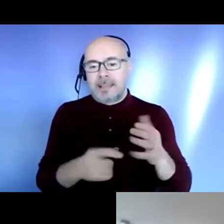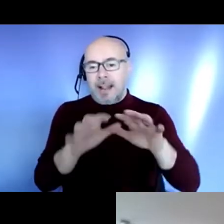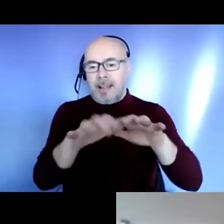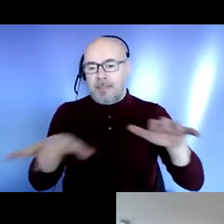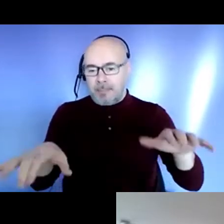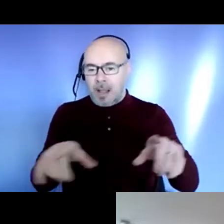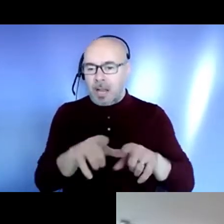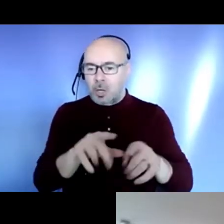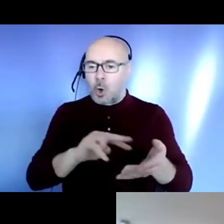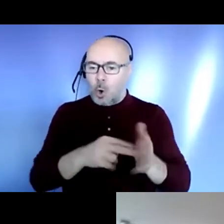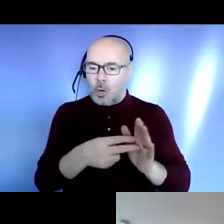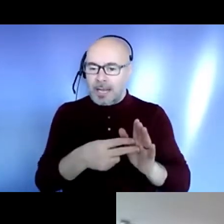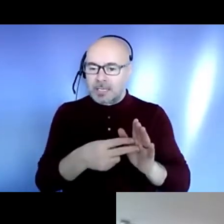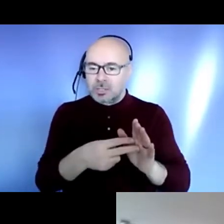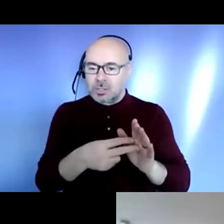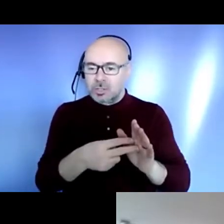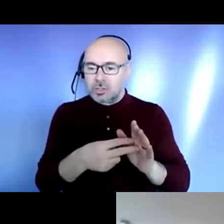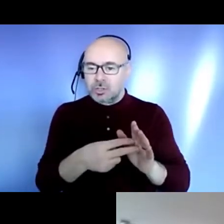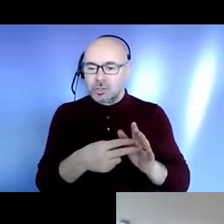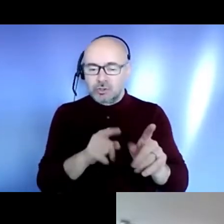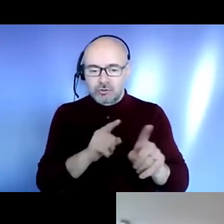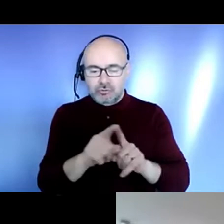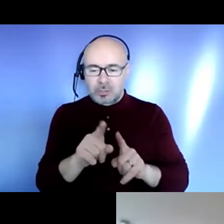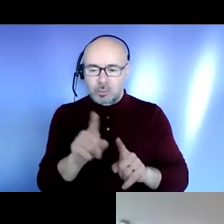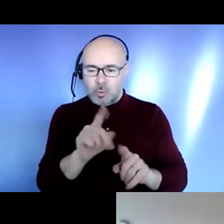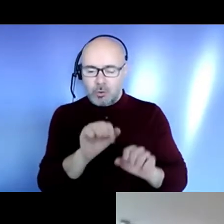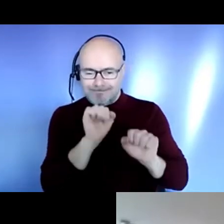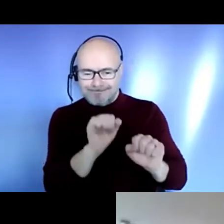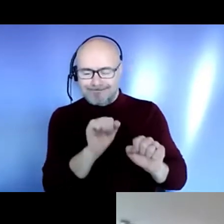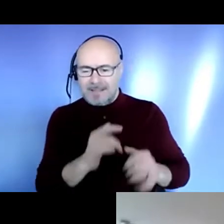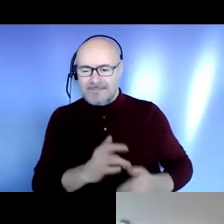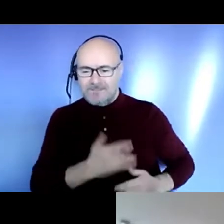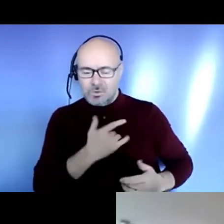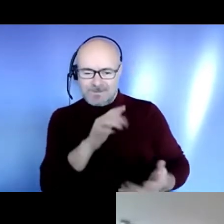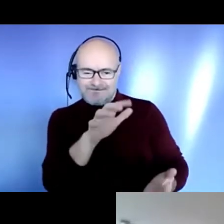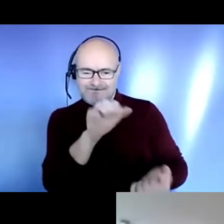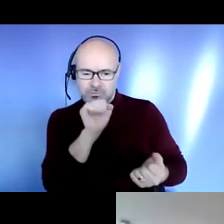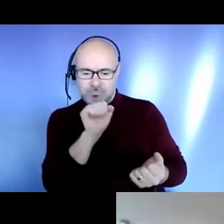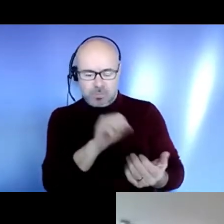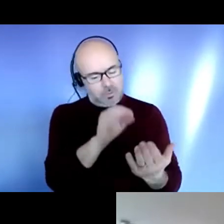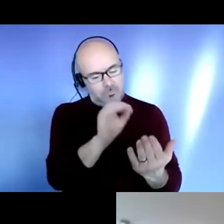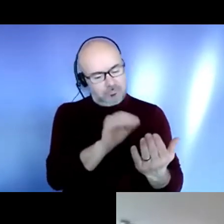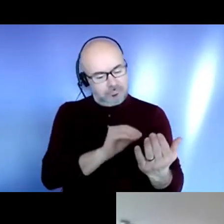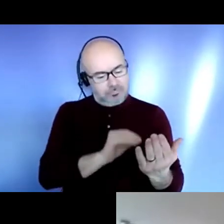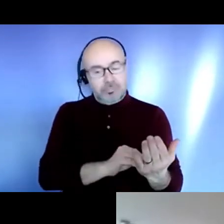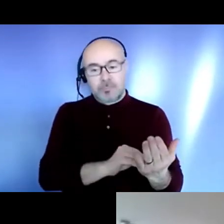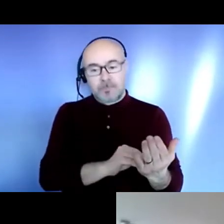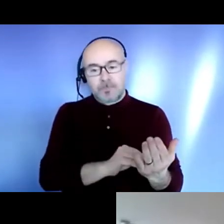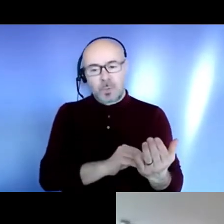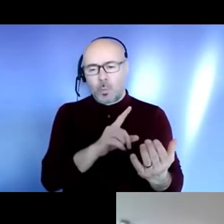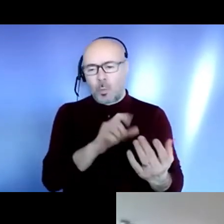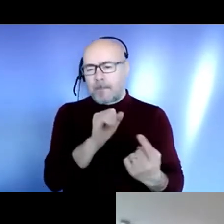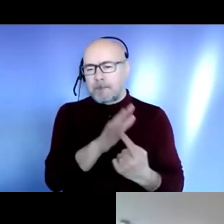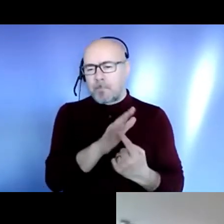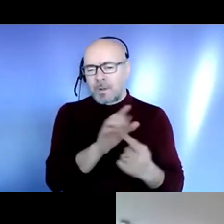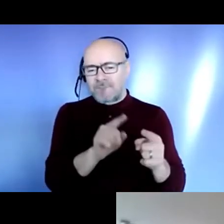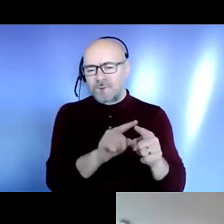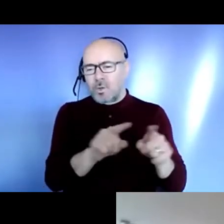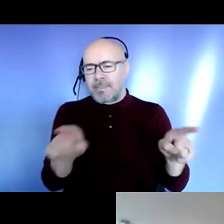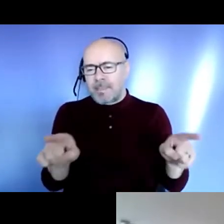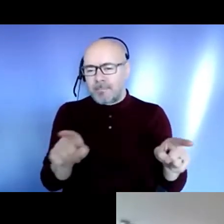them to try and hear firsthand what mattered to them, especially in a COVID-19